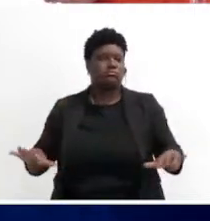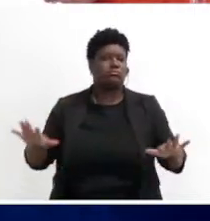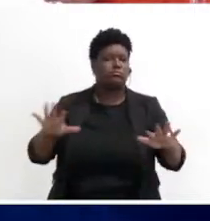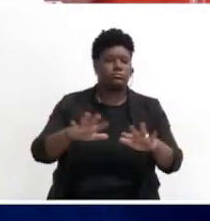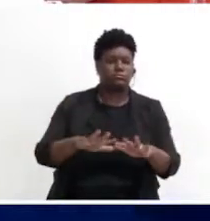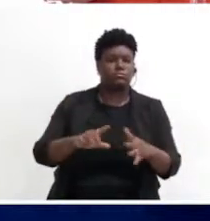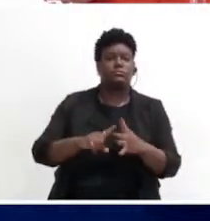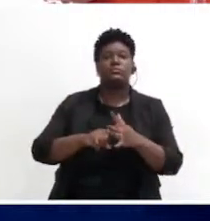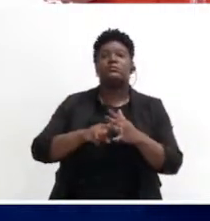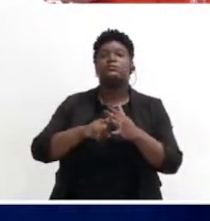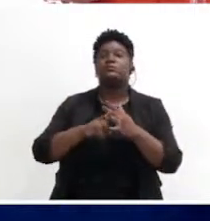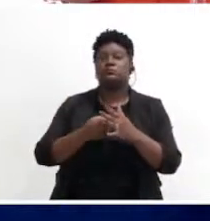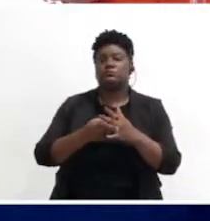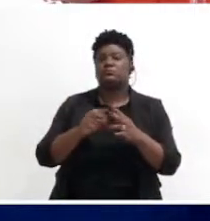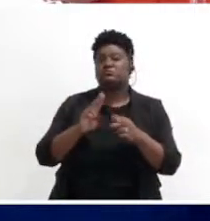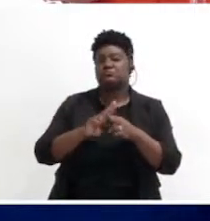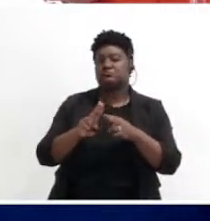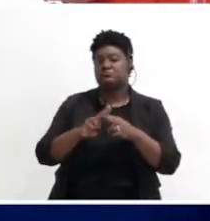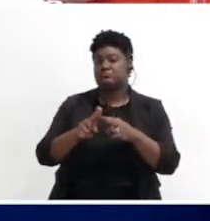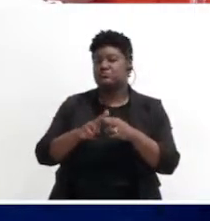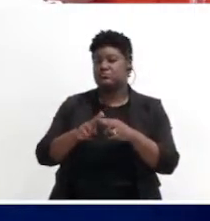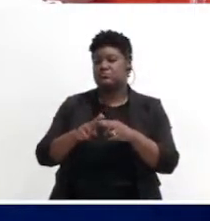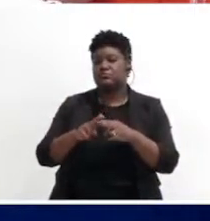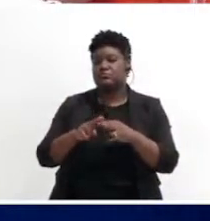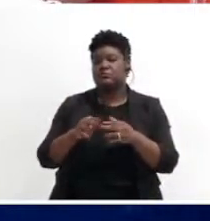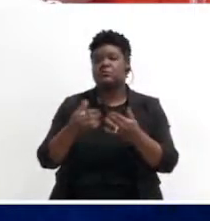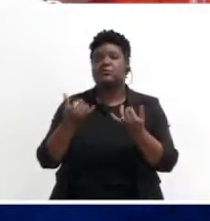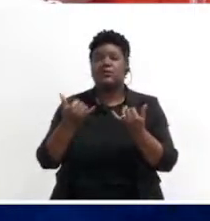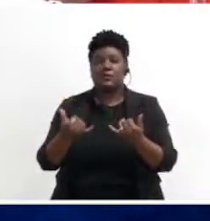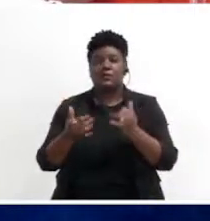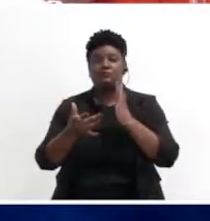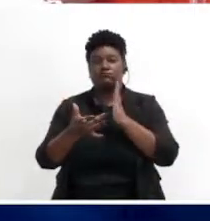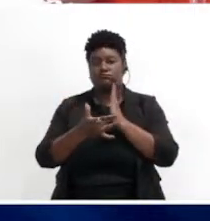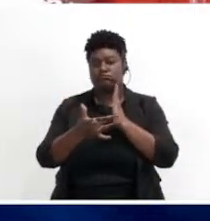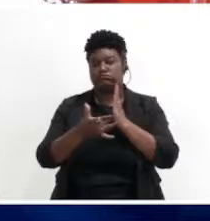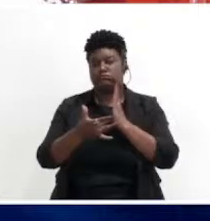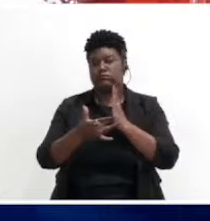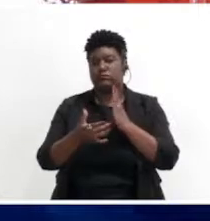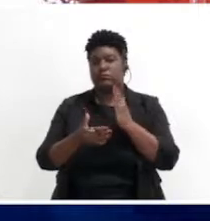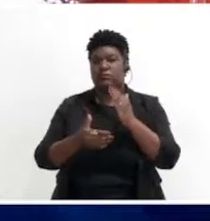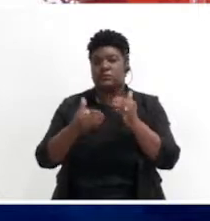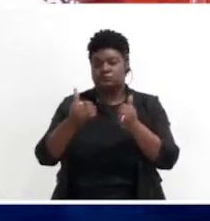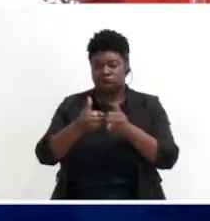This will become a widespread technology in the near future.